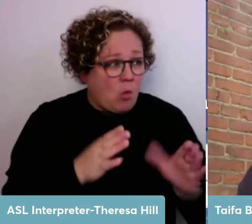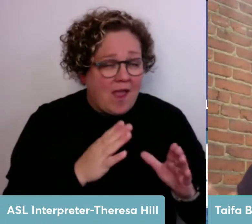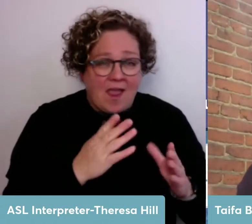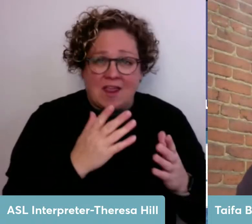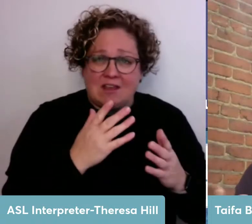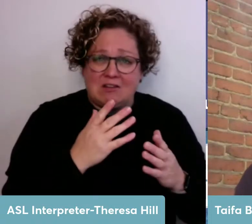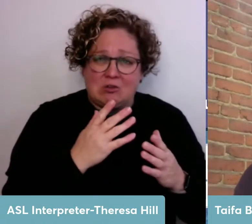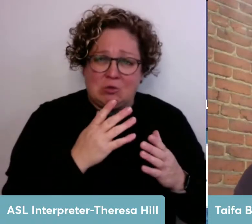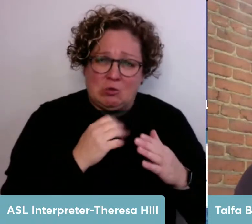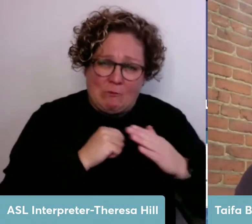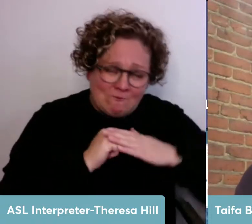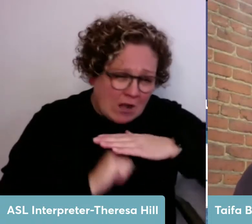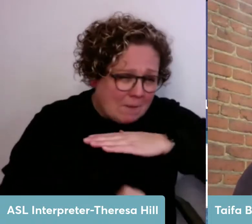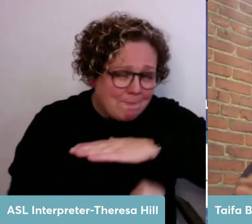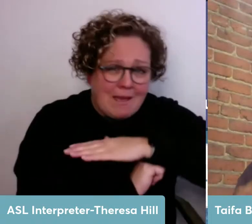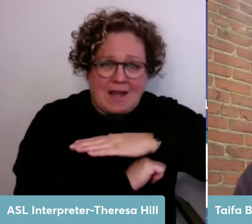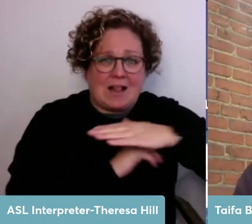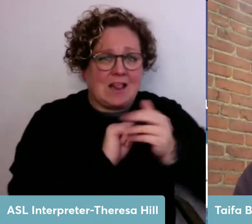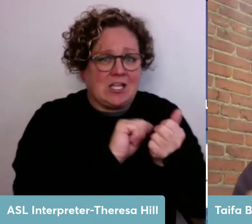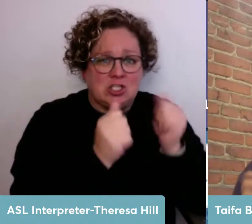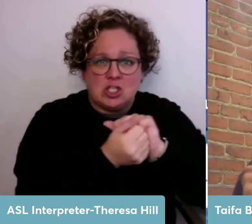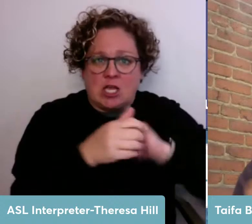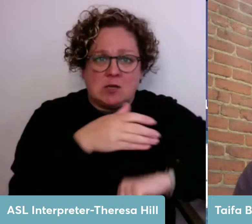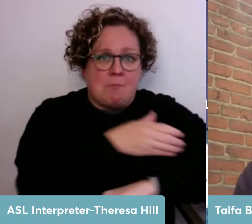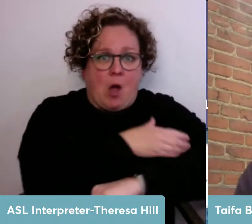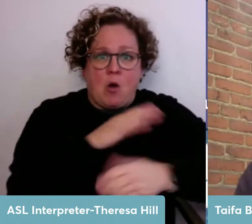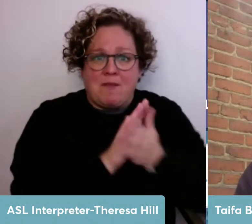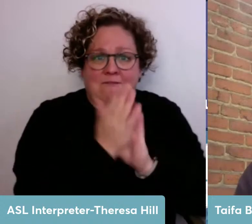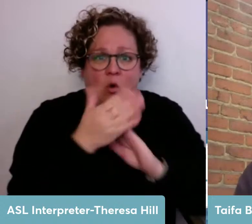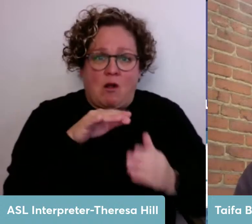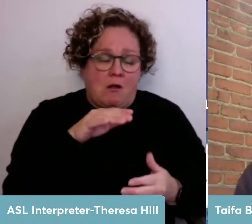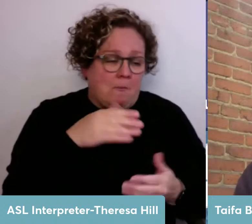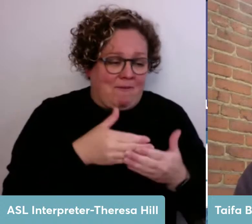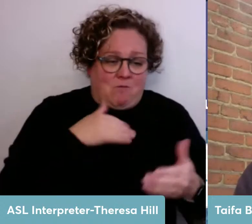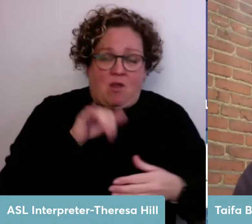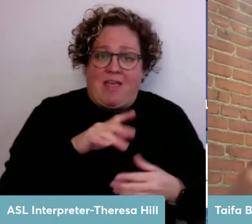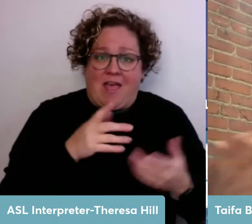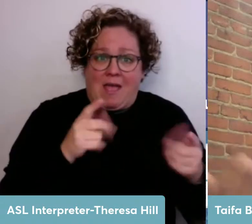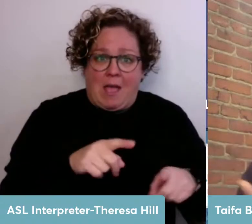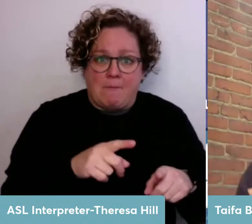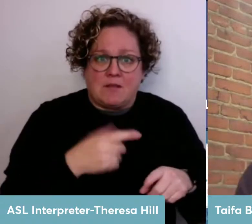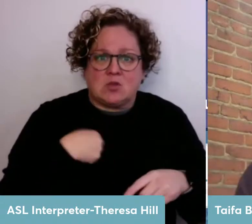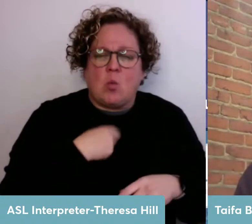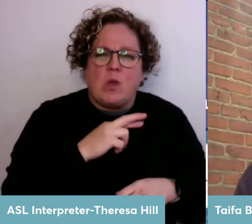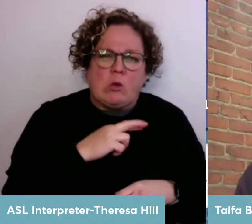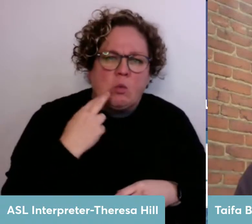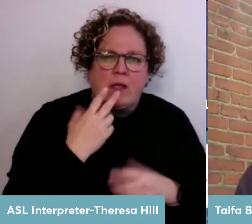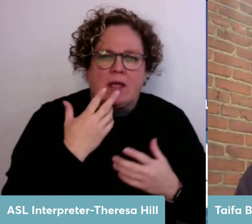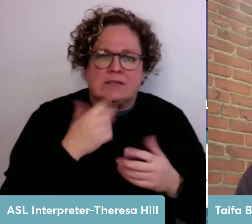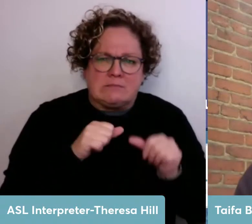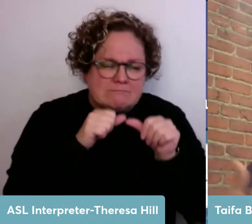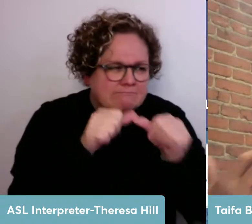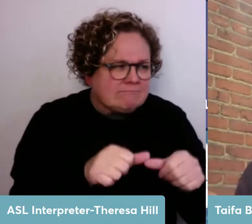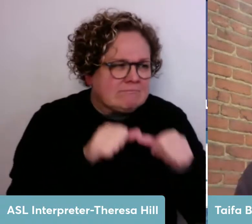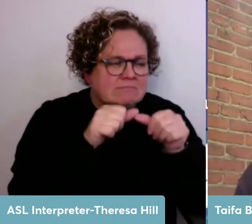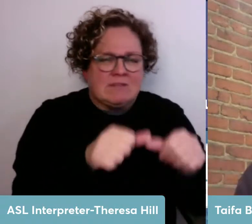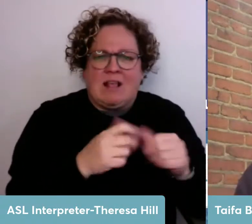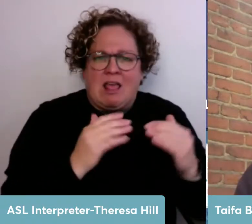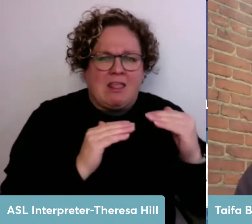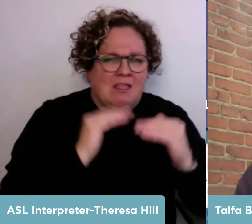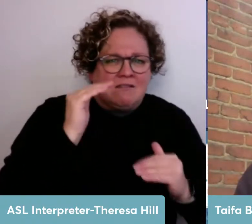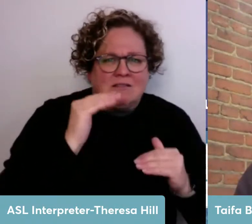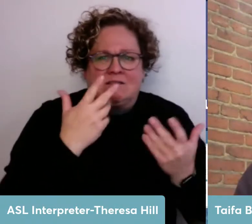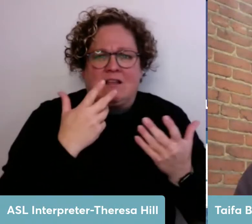power before that happens, we risk perpetuating the inequity that characterizes our economy and